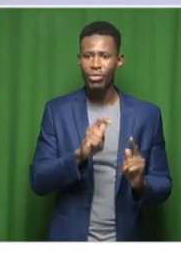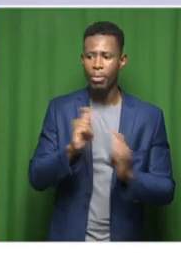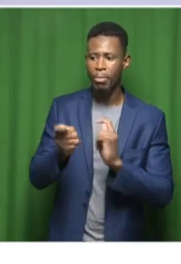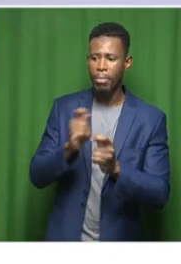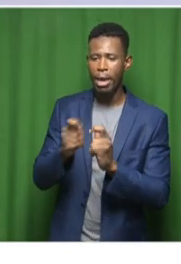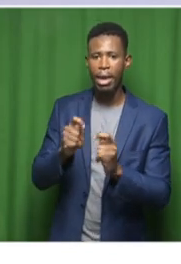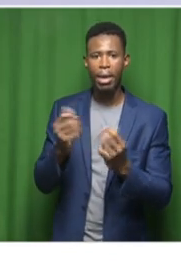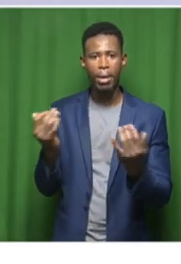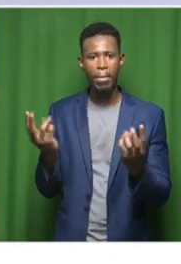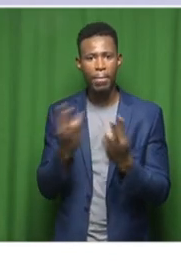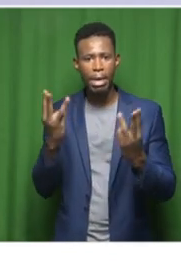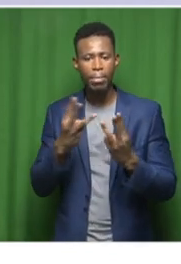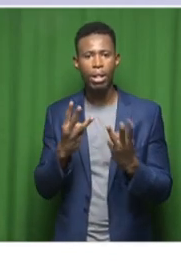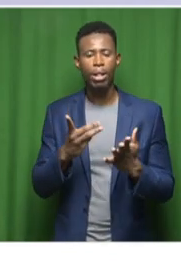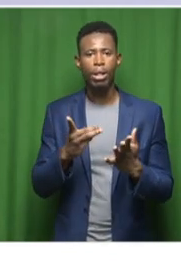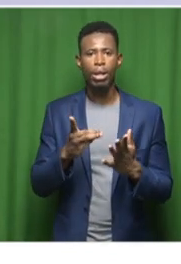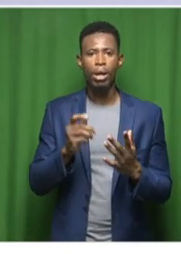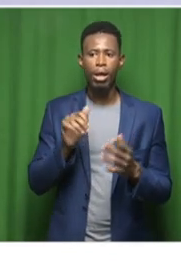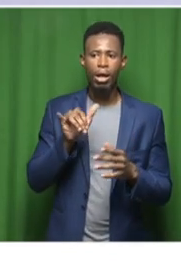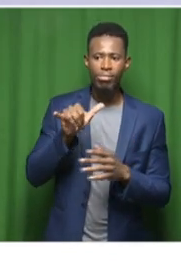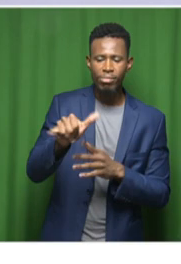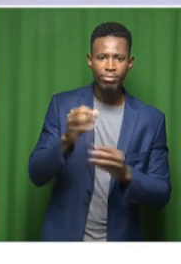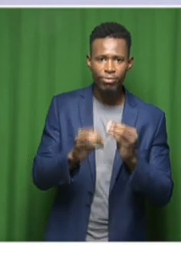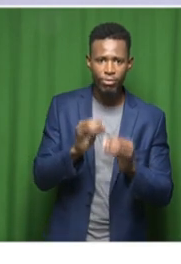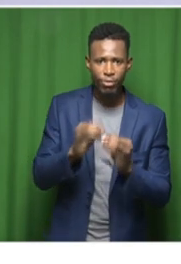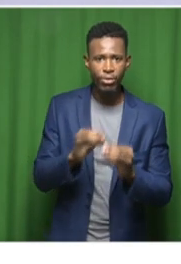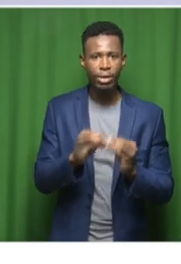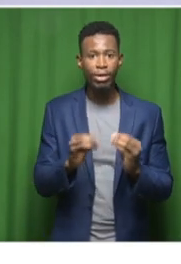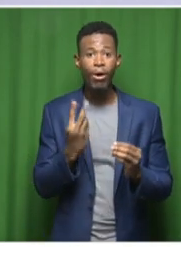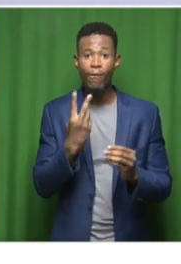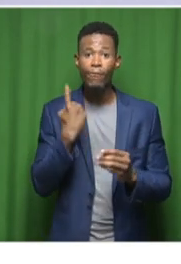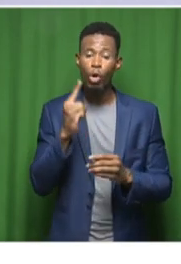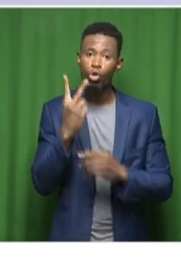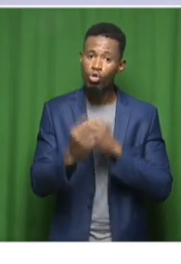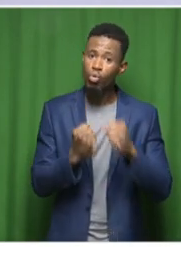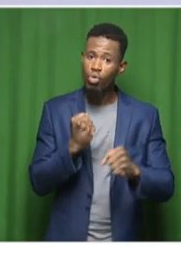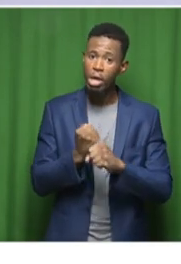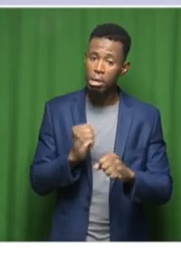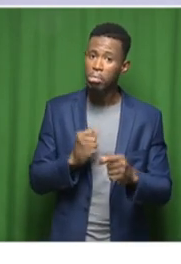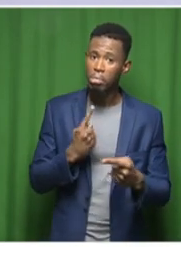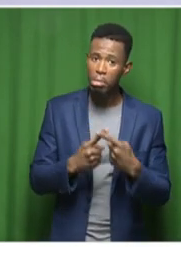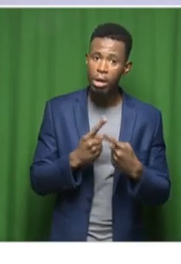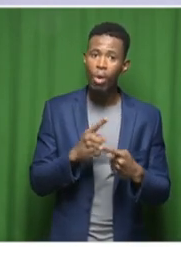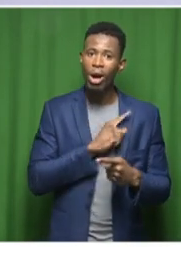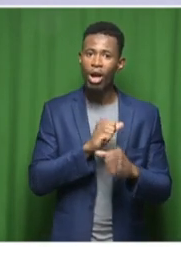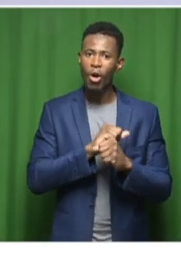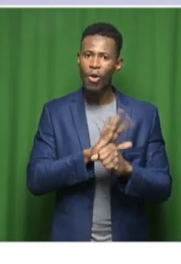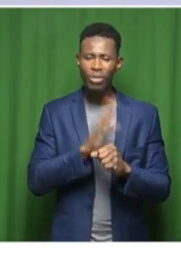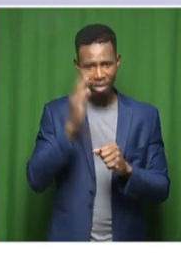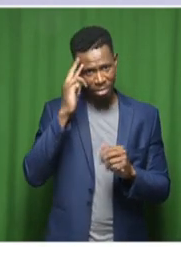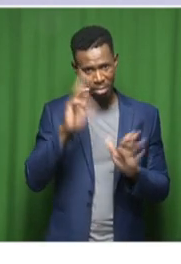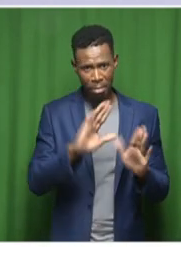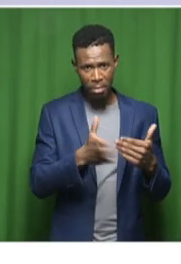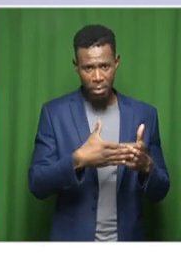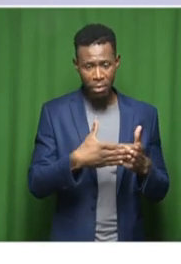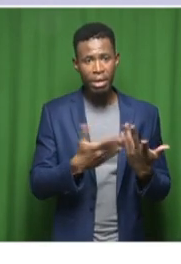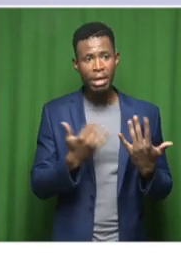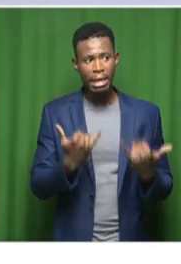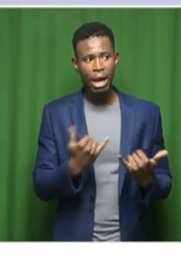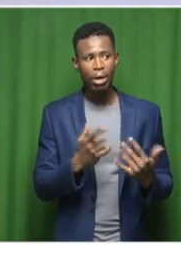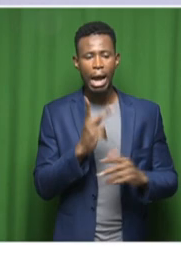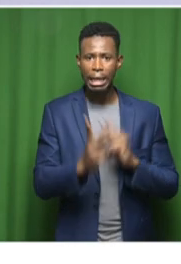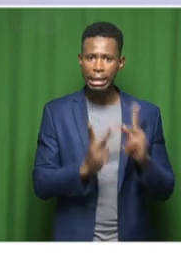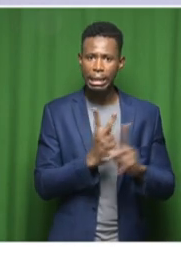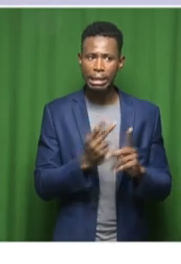still had to maintain their pilots, so that when they have to come back, they don't have to start from scratch, right, with the training and so on, right, because that is important